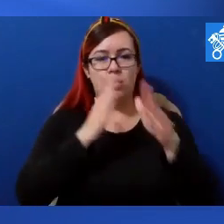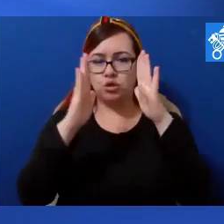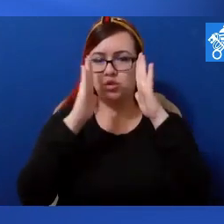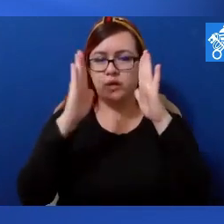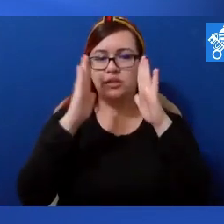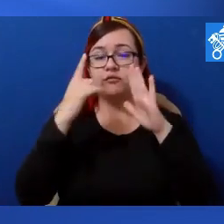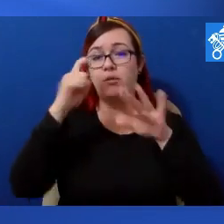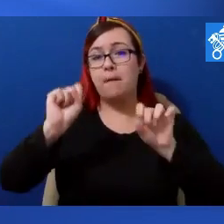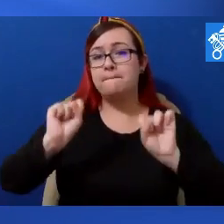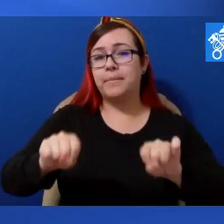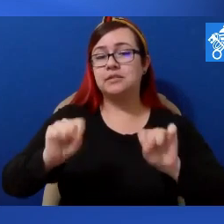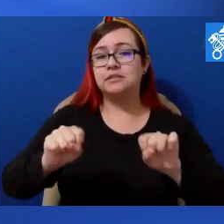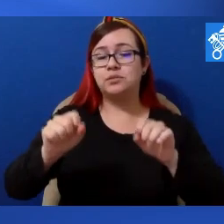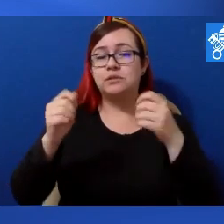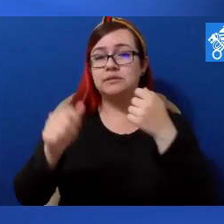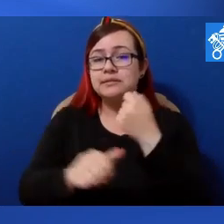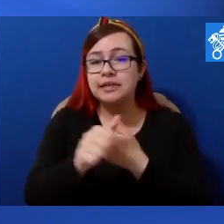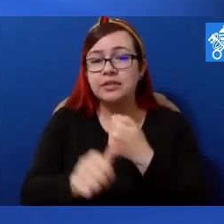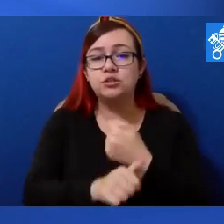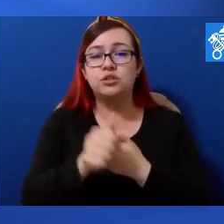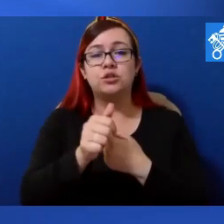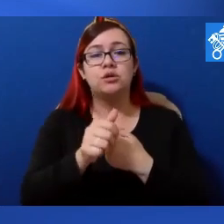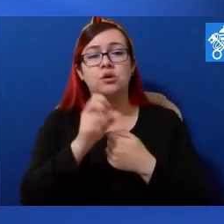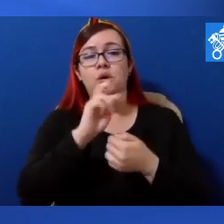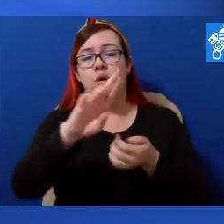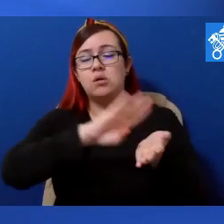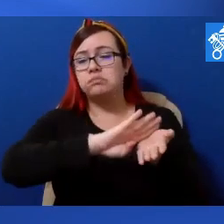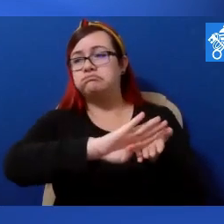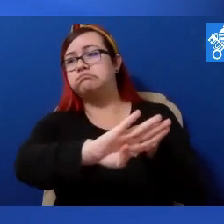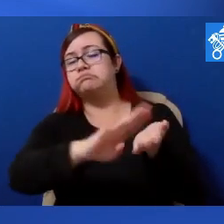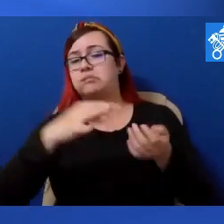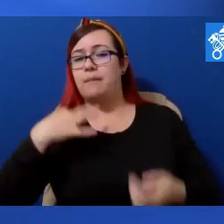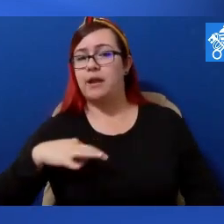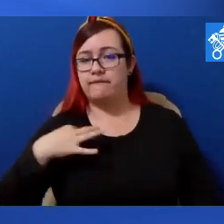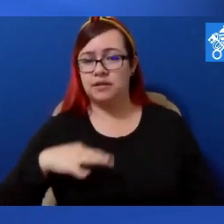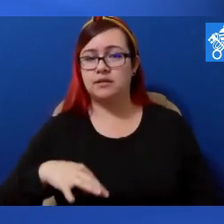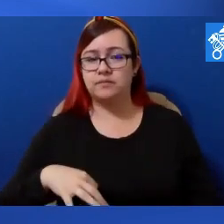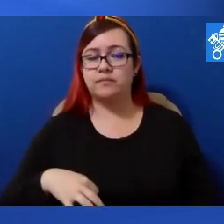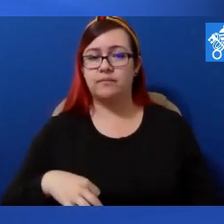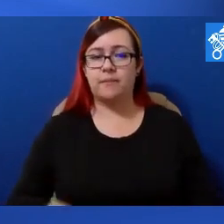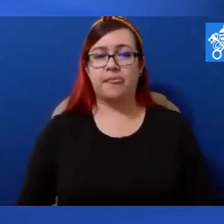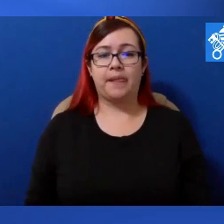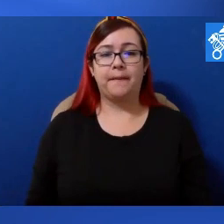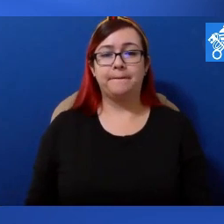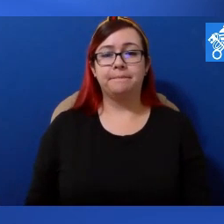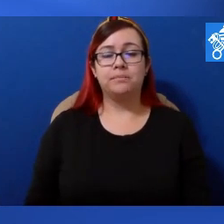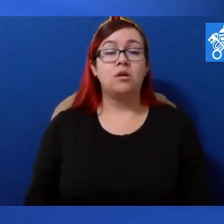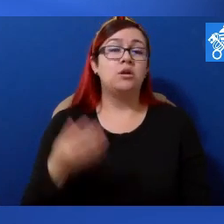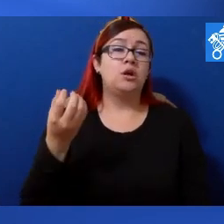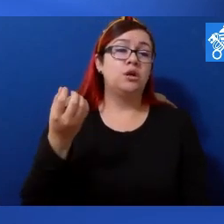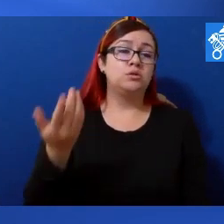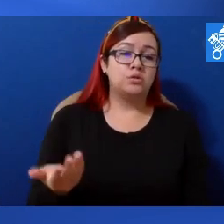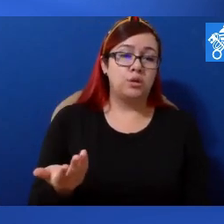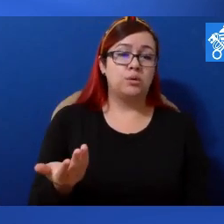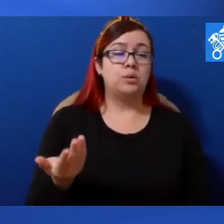redirects our attention to a possible danger or disregard if we disregard the benefit of